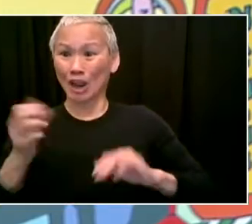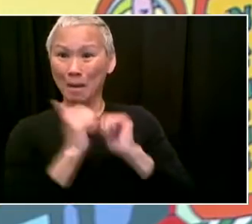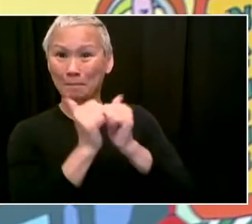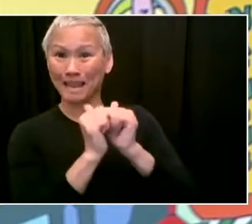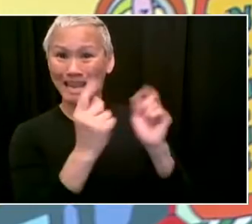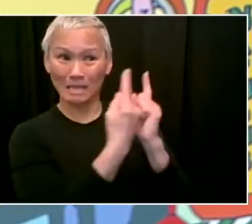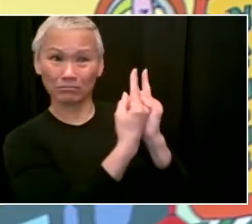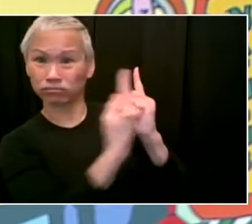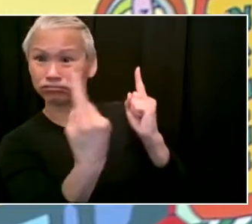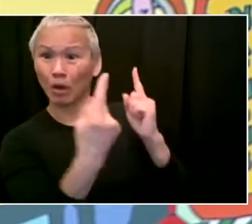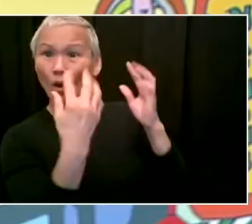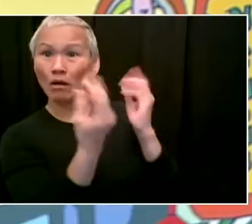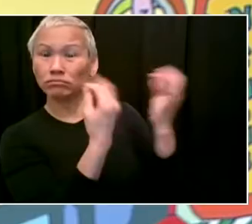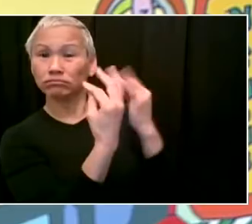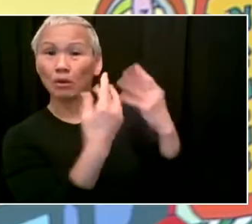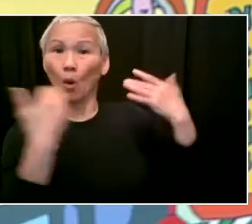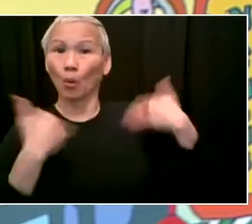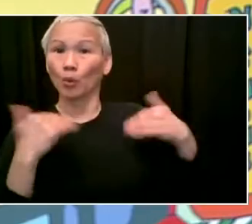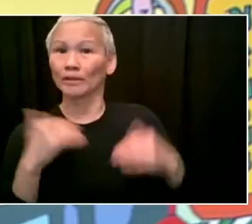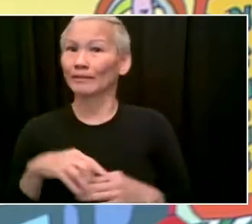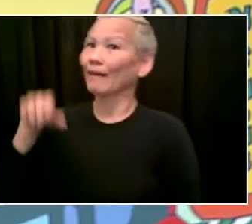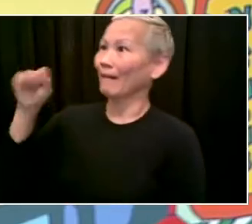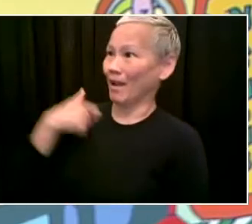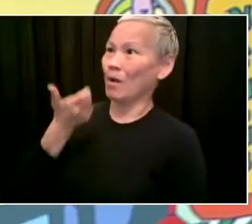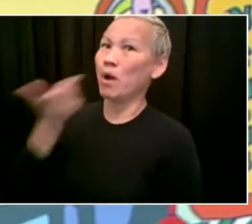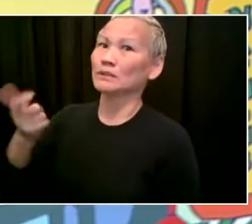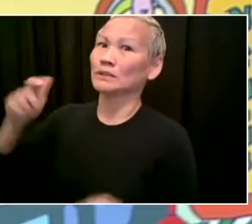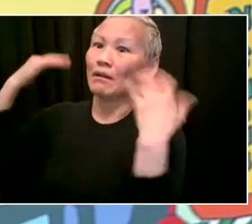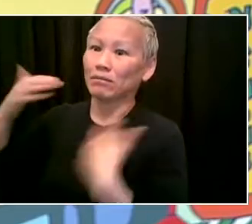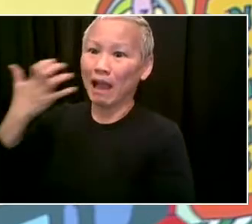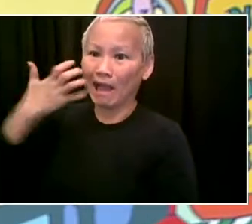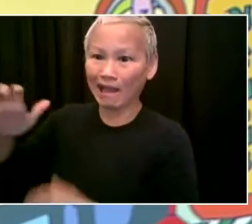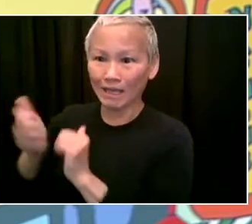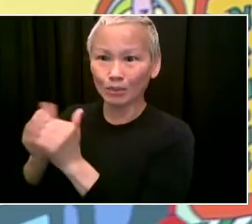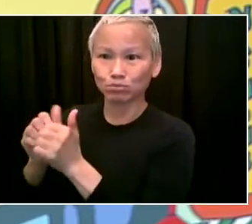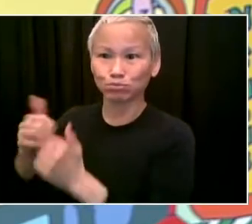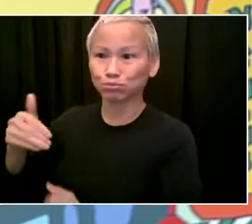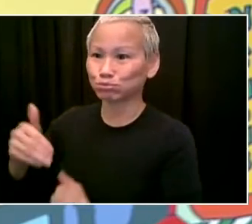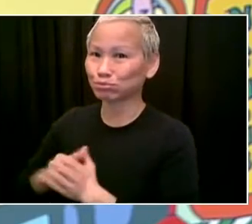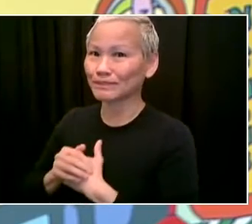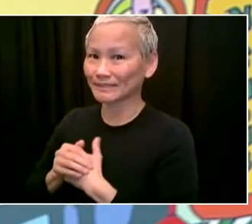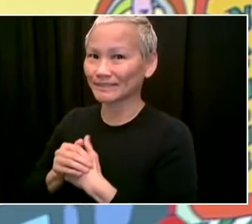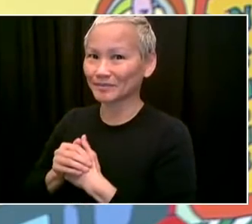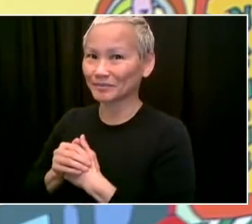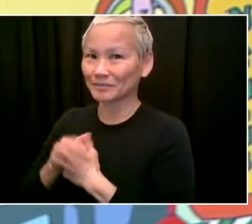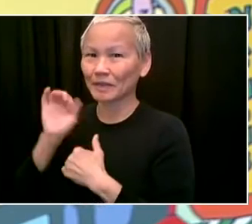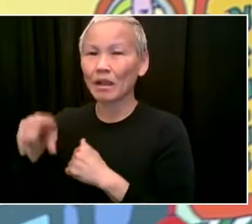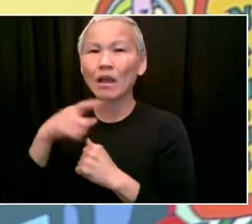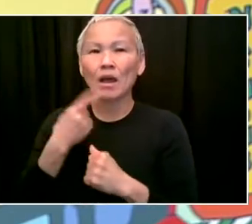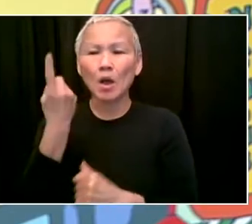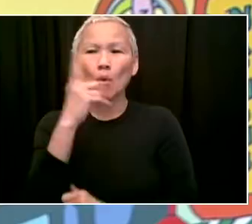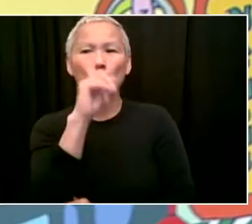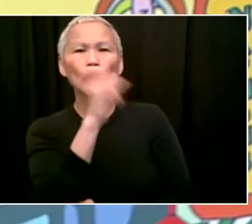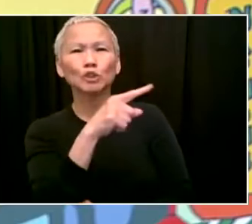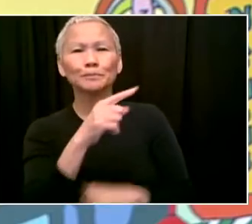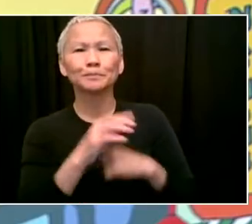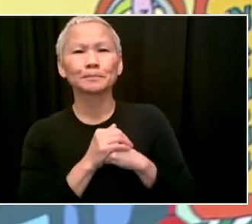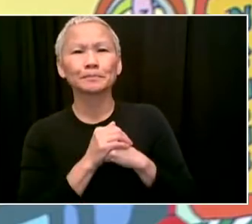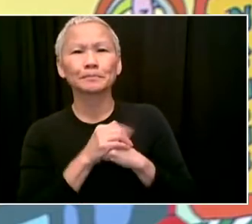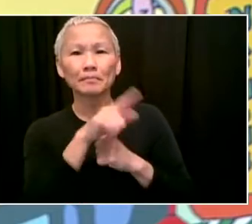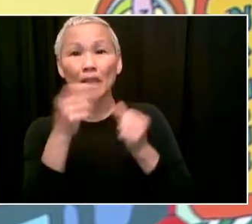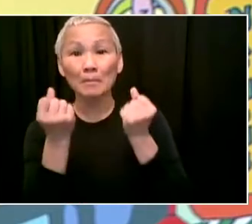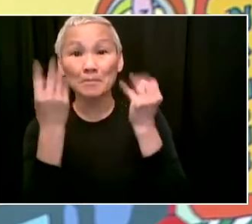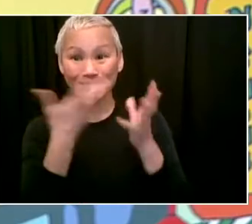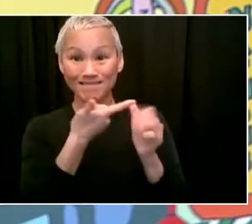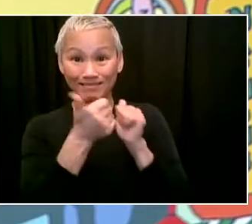Wanted to ask about one of the things that came up. The candidates were asked, would they seek your endorsement or would they welcome your endorsement? I think Andrew Yang